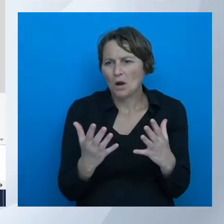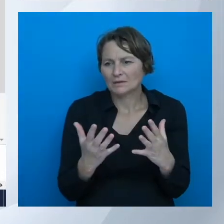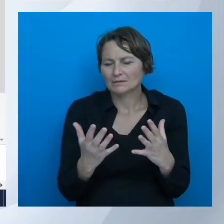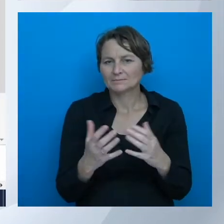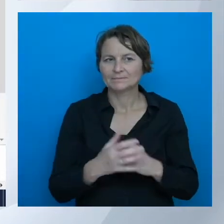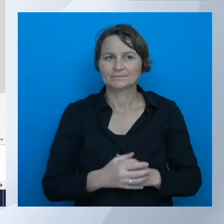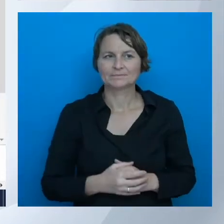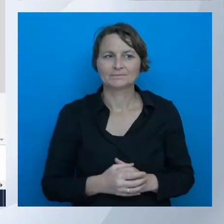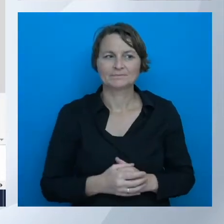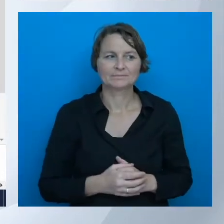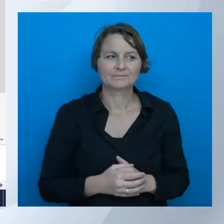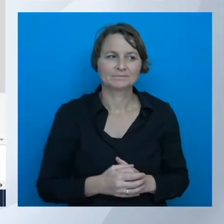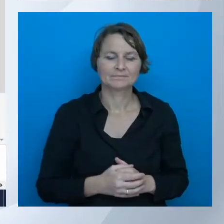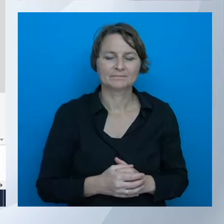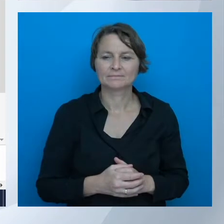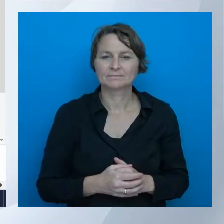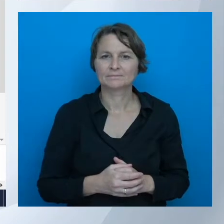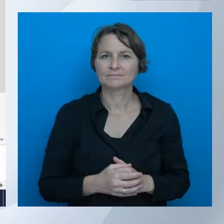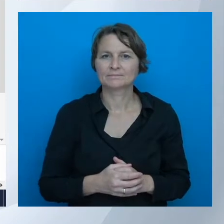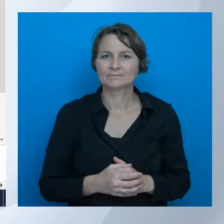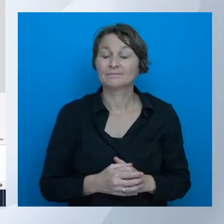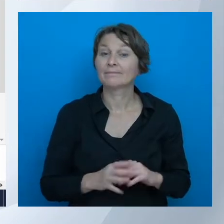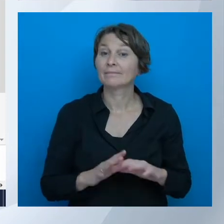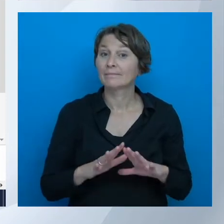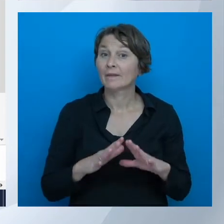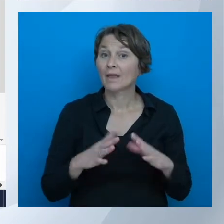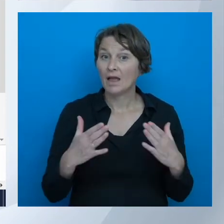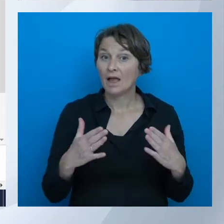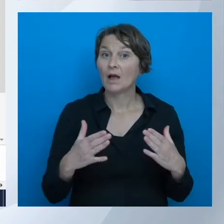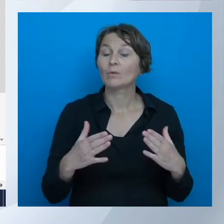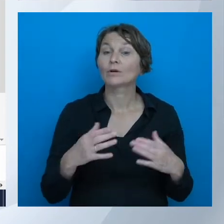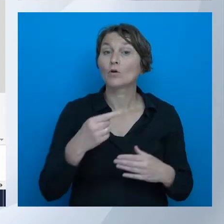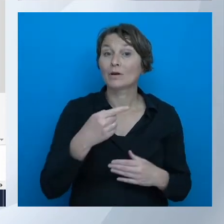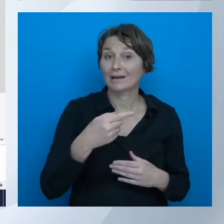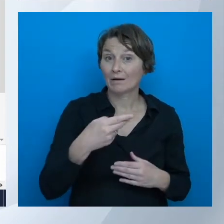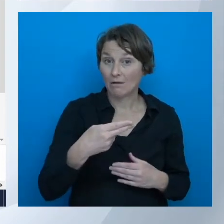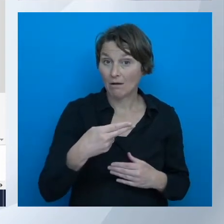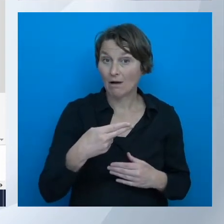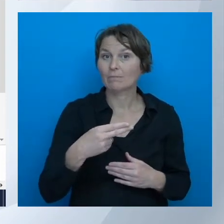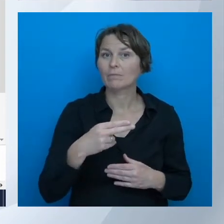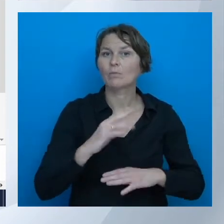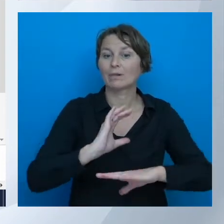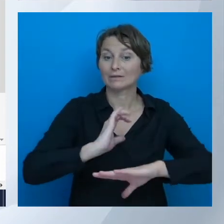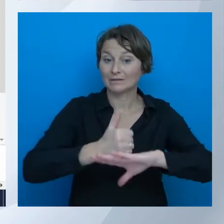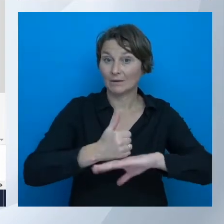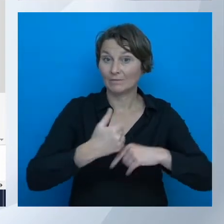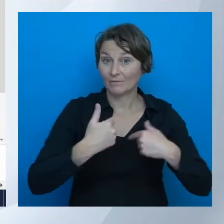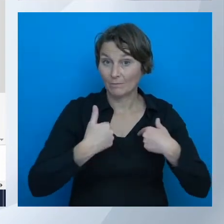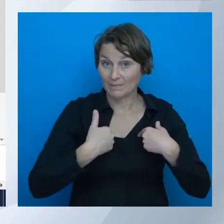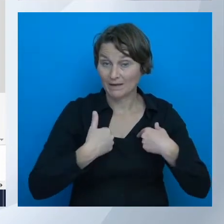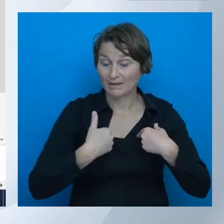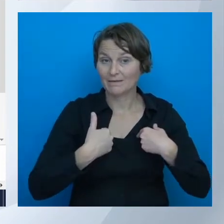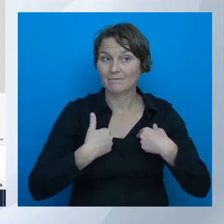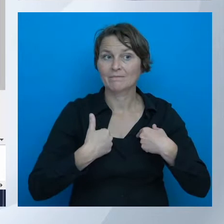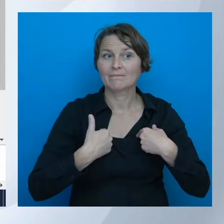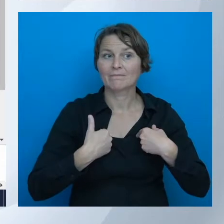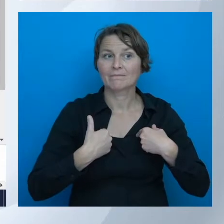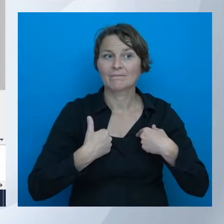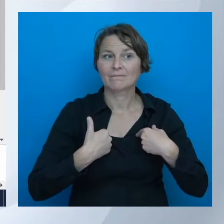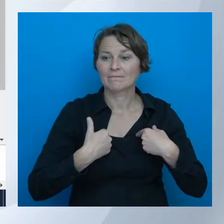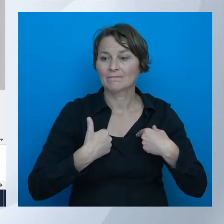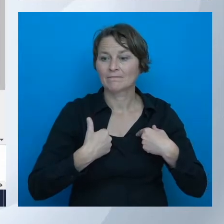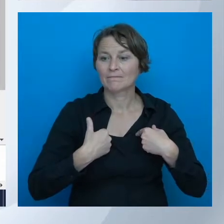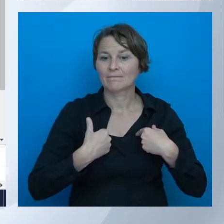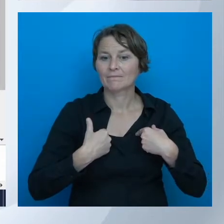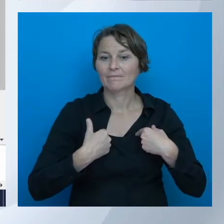does is this will go to GitHub, it will set up some things for me, and then generate everything in Azure. So it